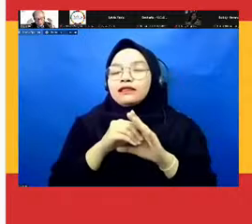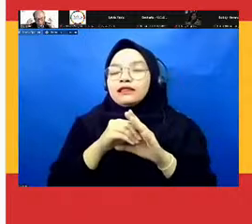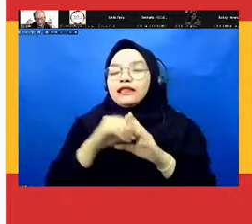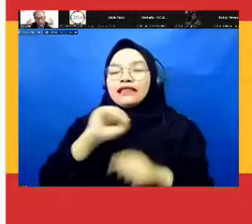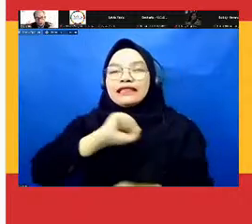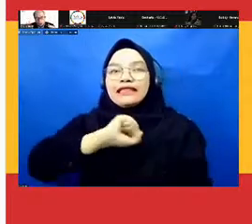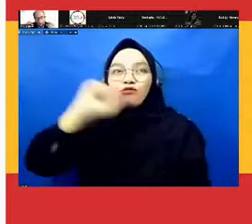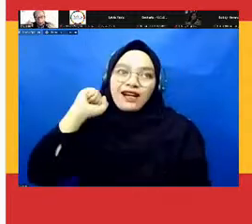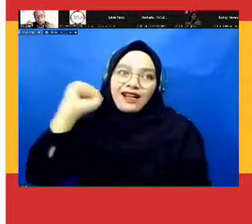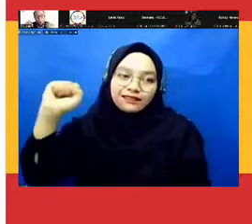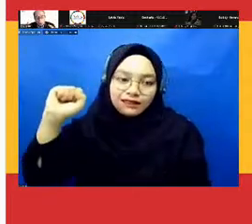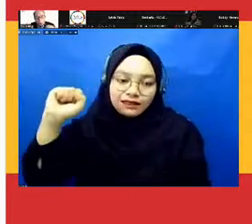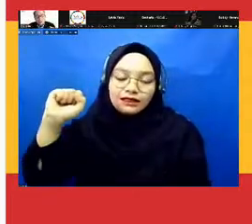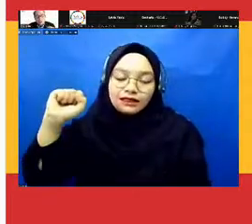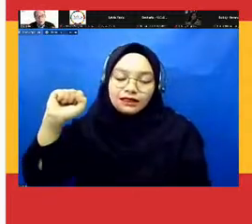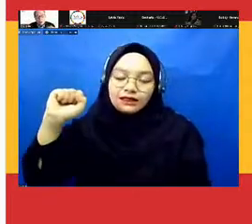governments,